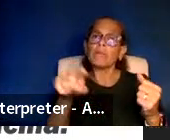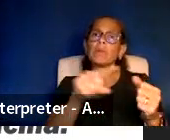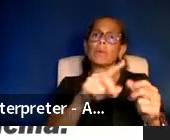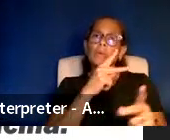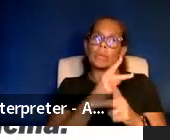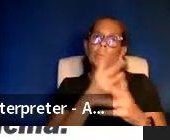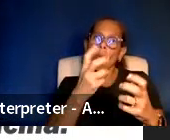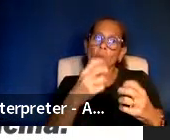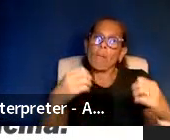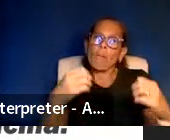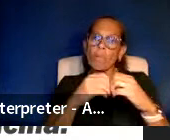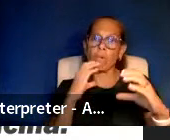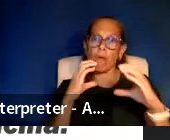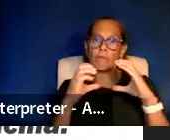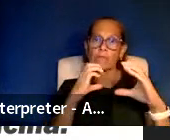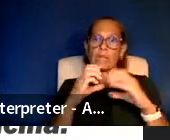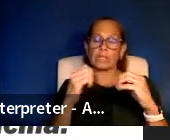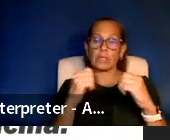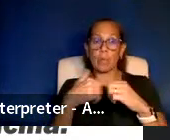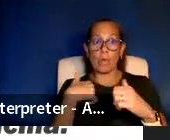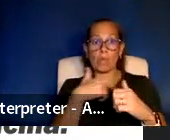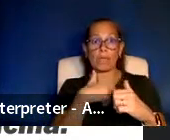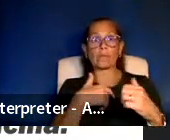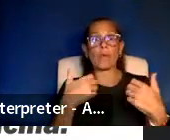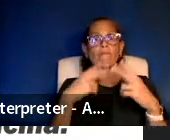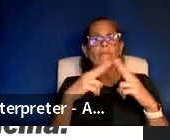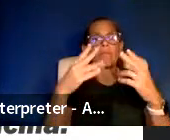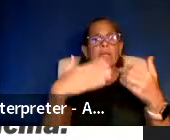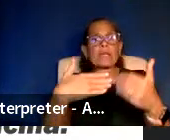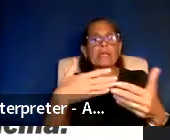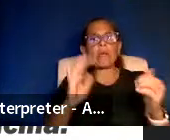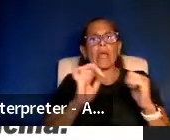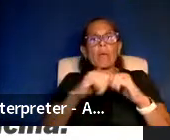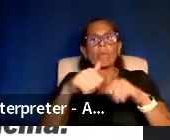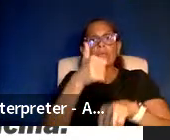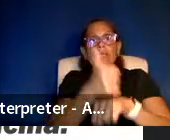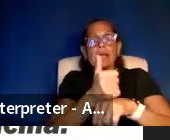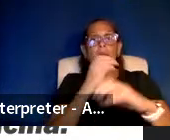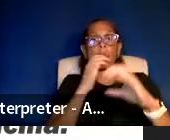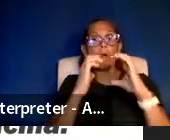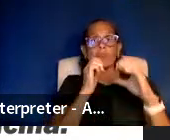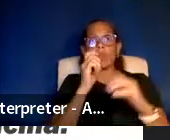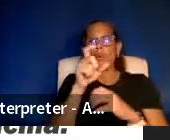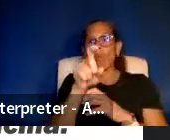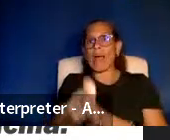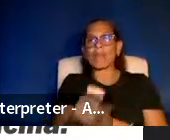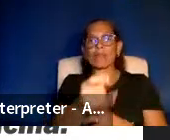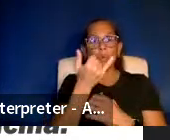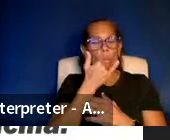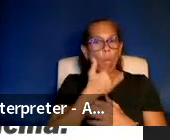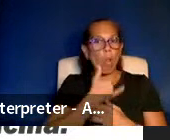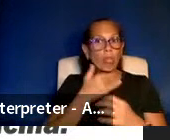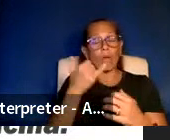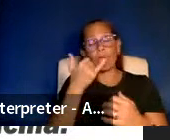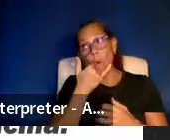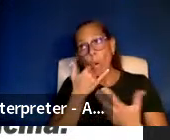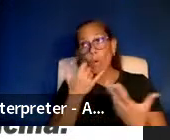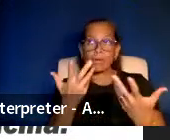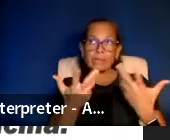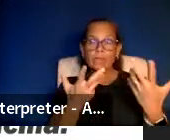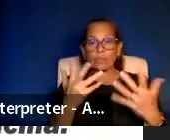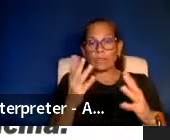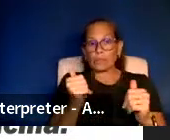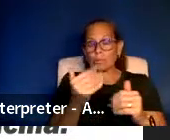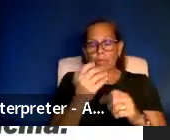having conversations with us. So we have a very easy way of setting up those conversations. You don't have to call our phone and hope you get us at any given